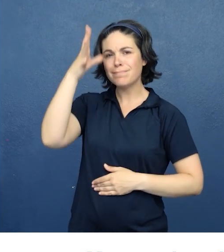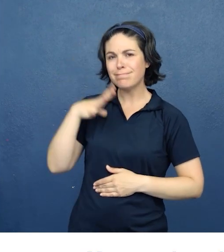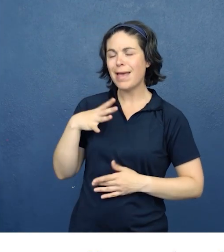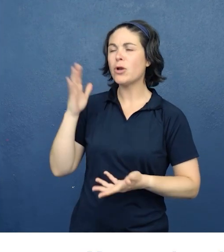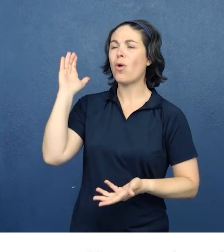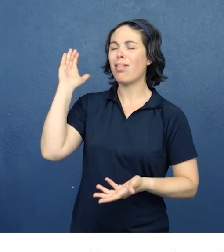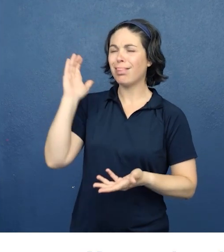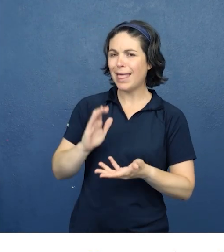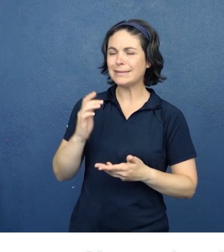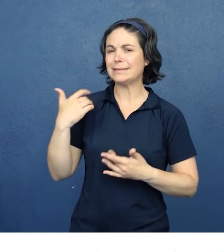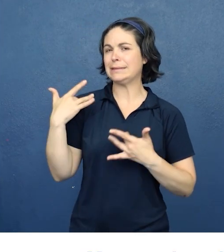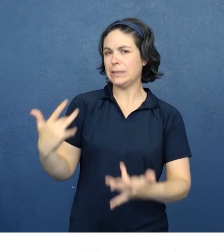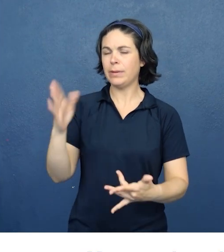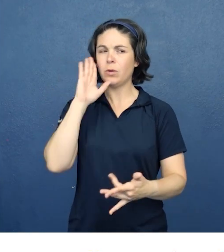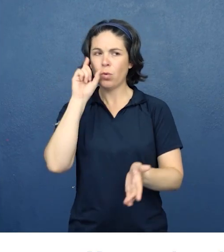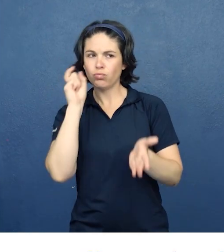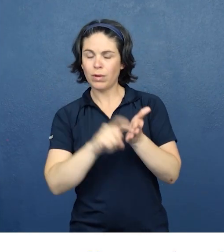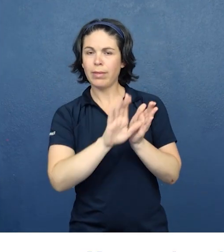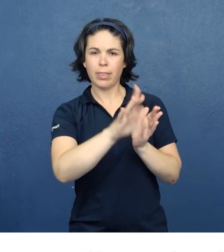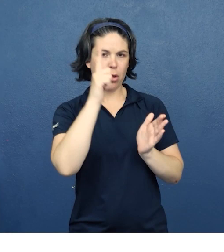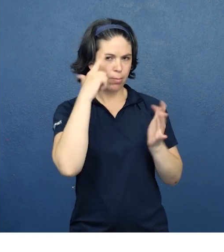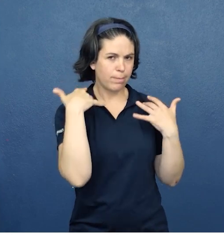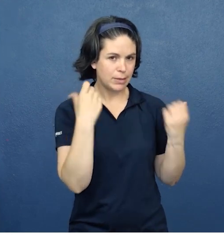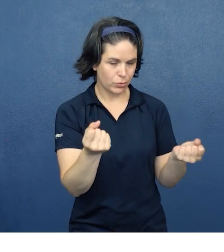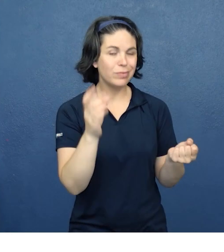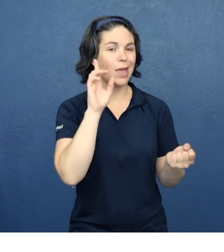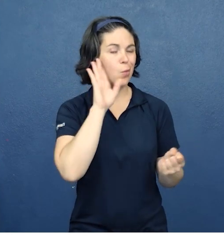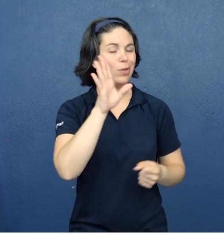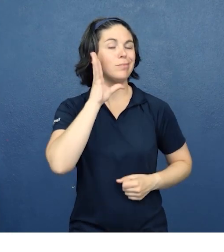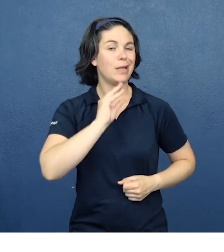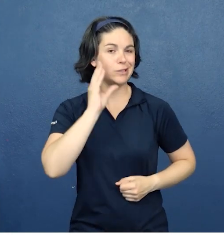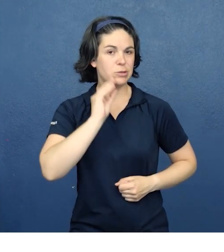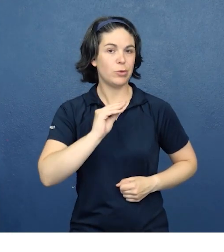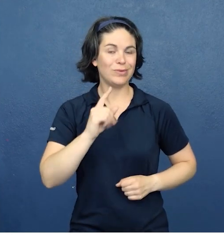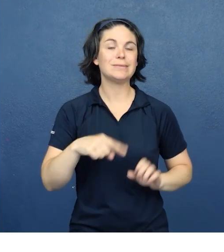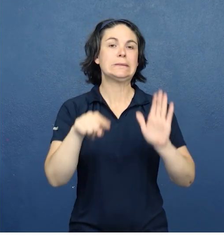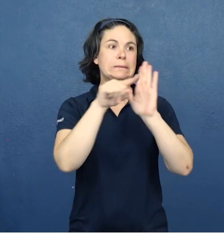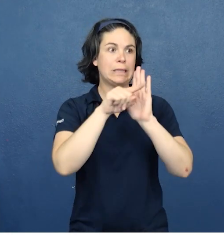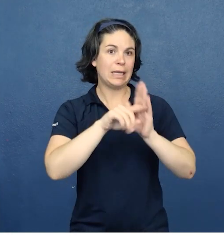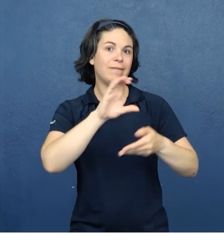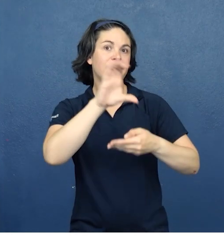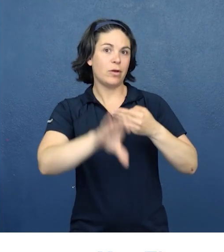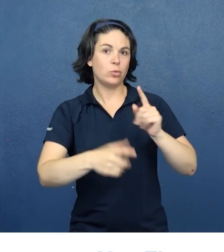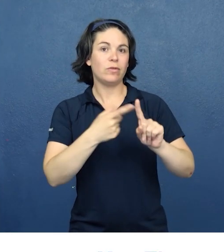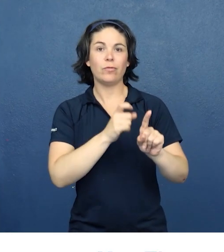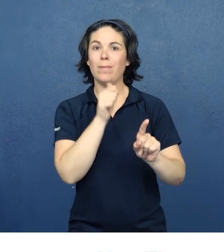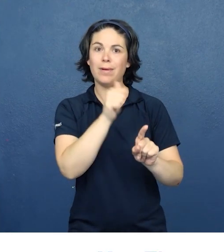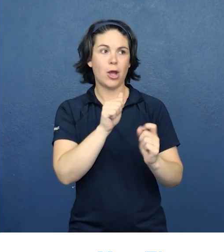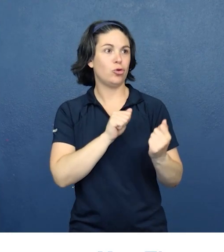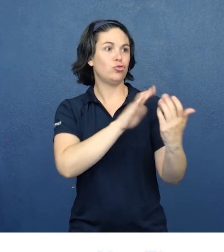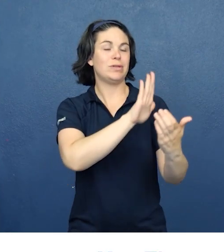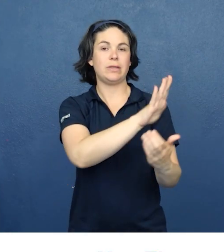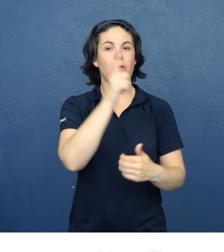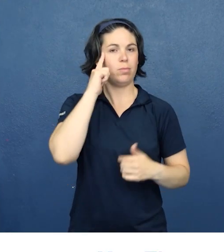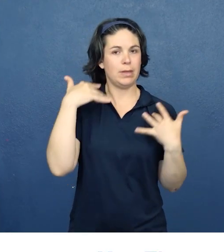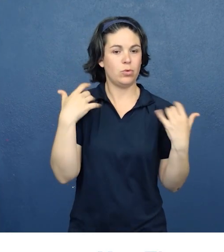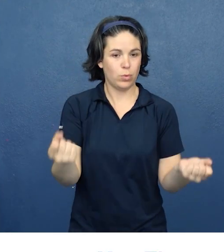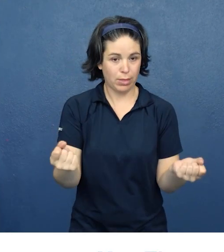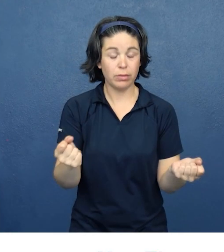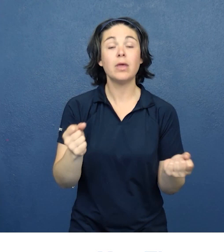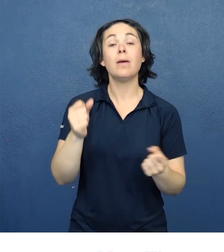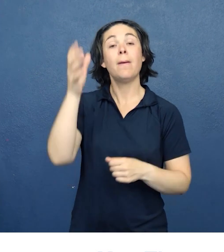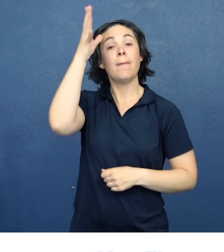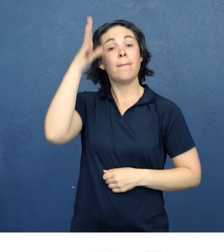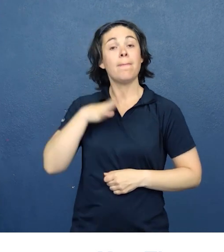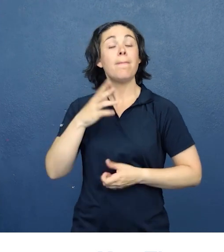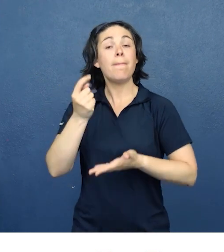to acknowledge their behavioral health and are more likely to experience consequences from untreated mental health needs. Man Therapy is a web-based campaign